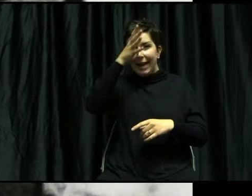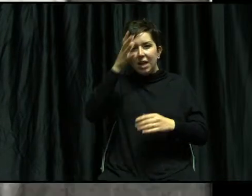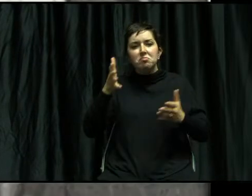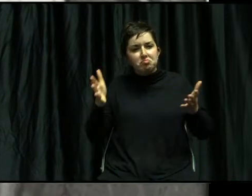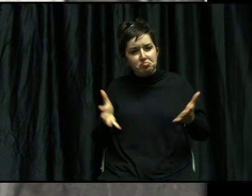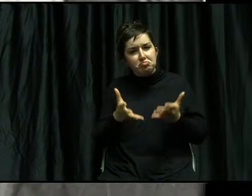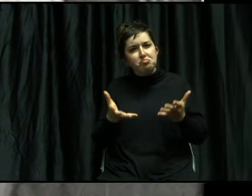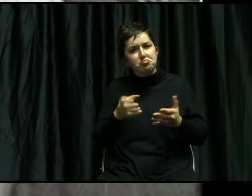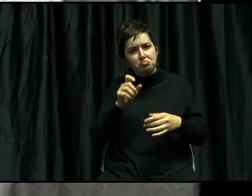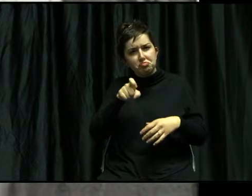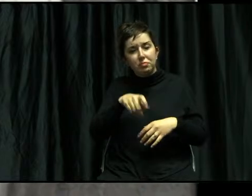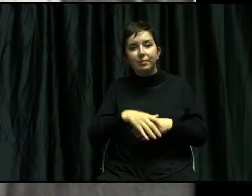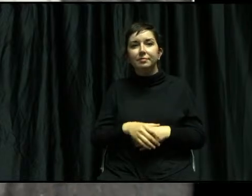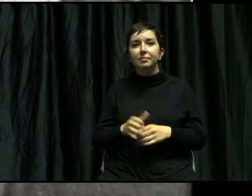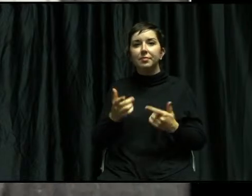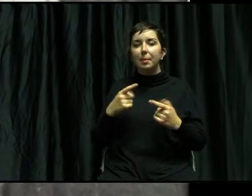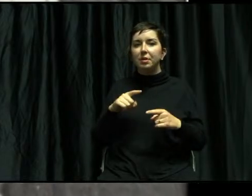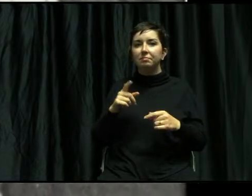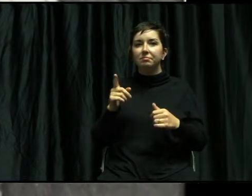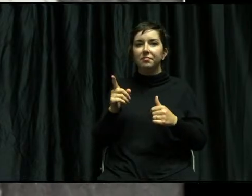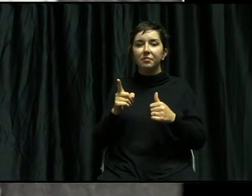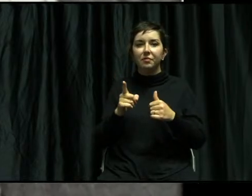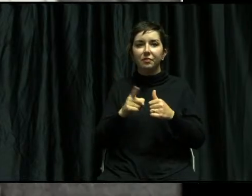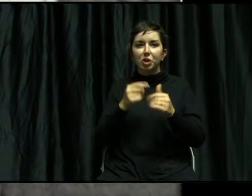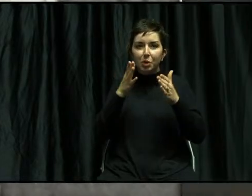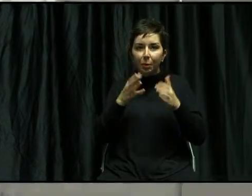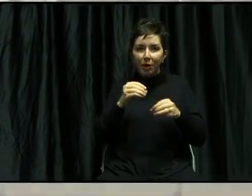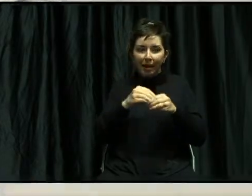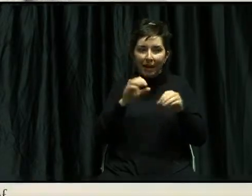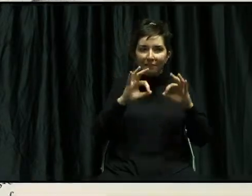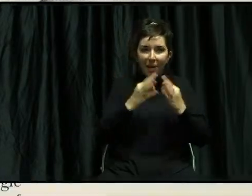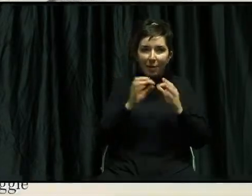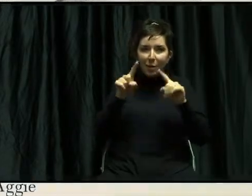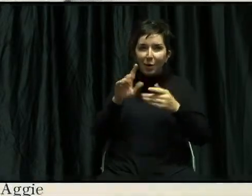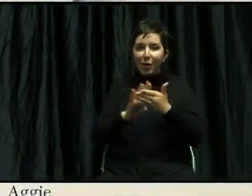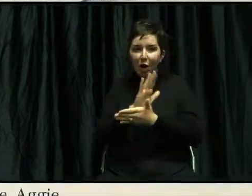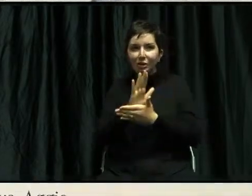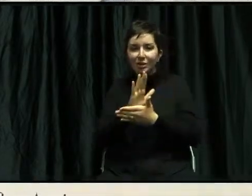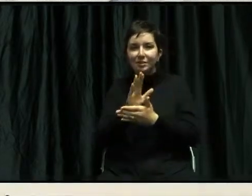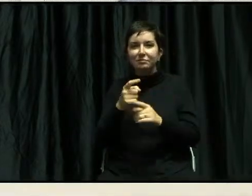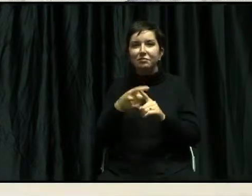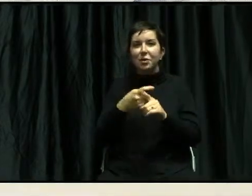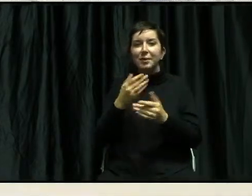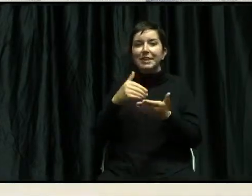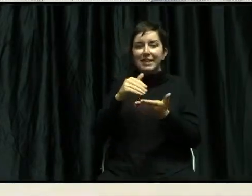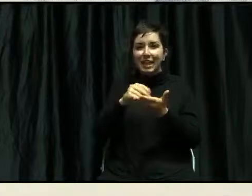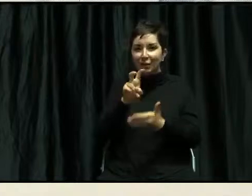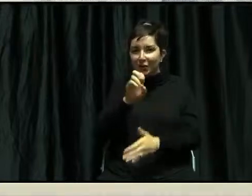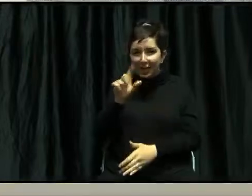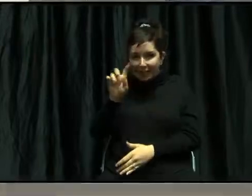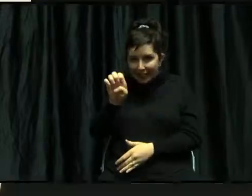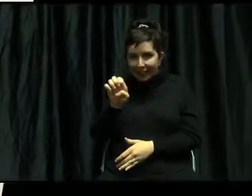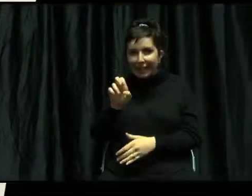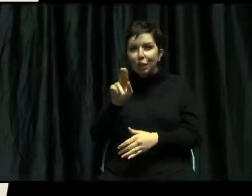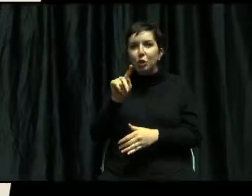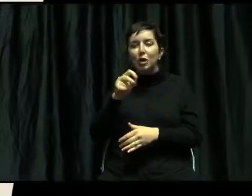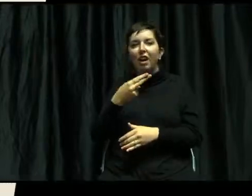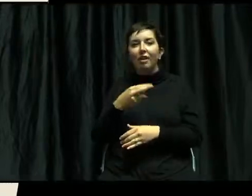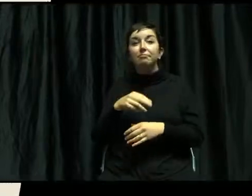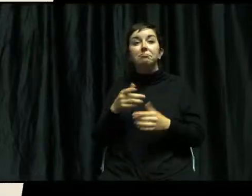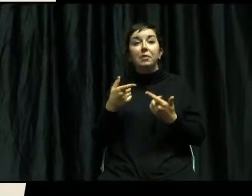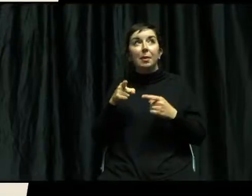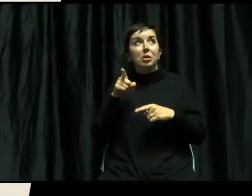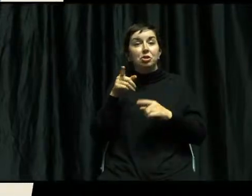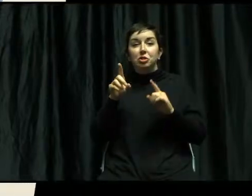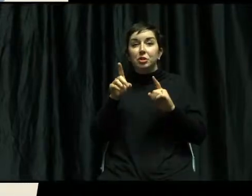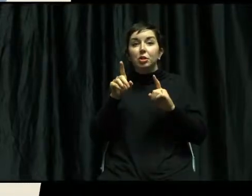to. A first-generation college student from Centerville, Utah, Dr. Foxley was crowned National College Queen while